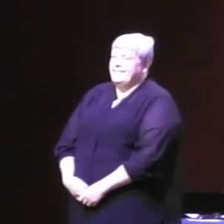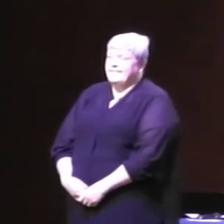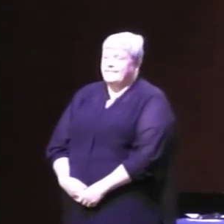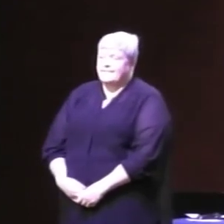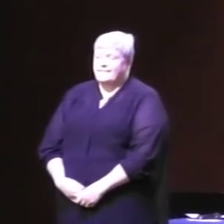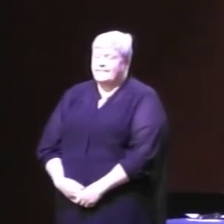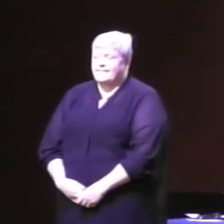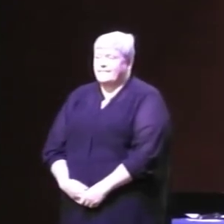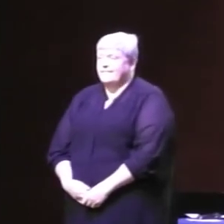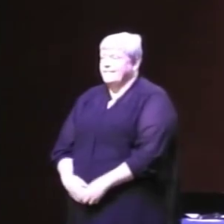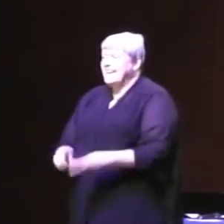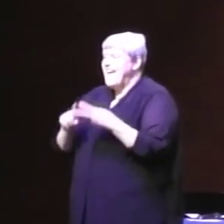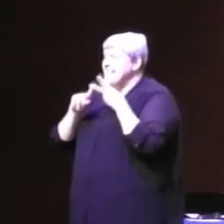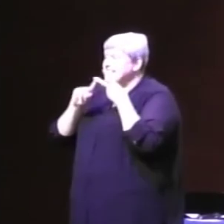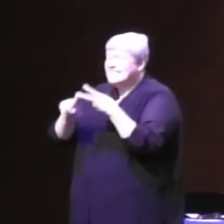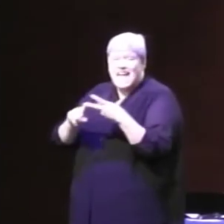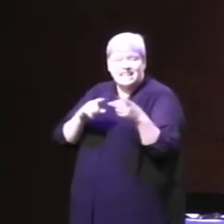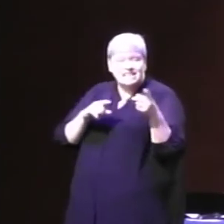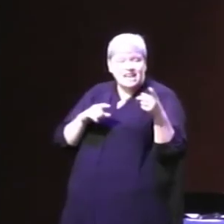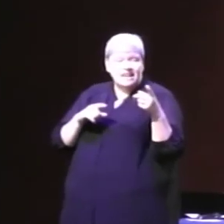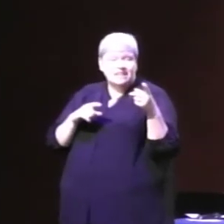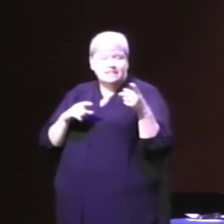Thank you. Do we have a seconder?